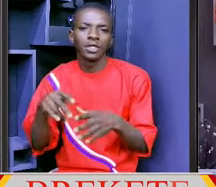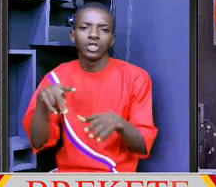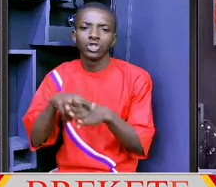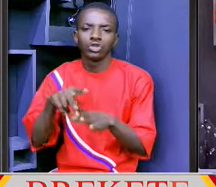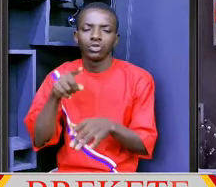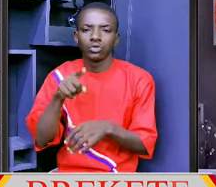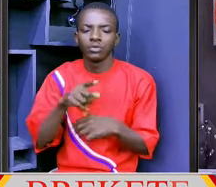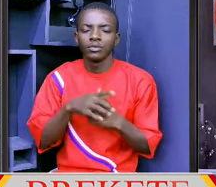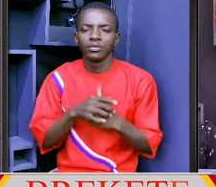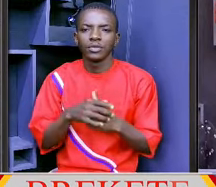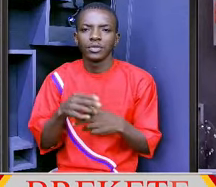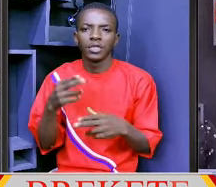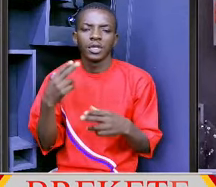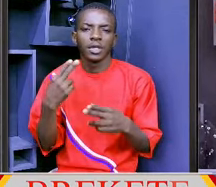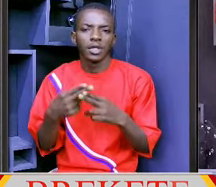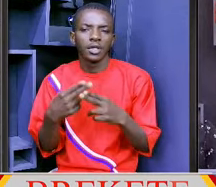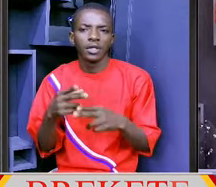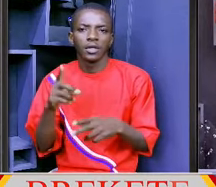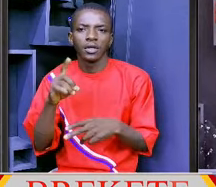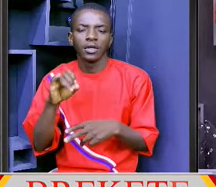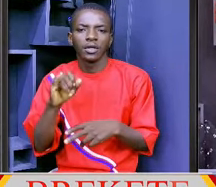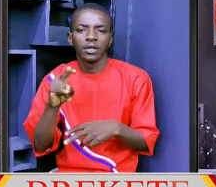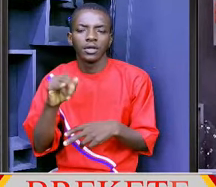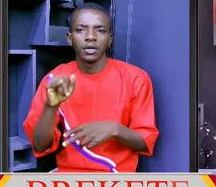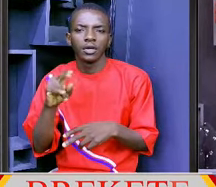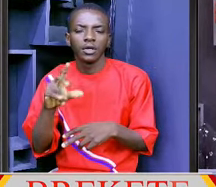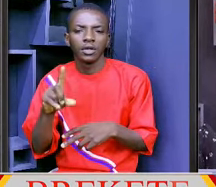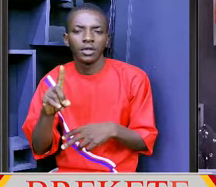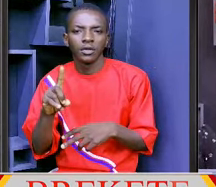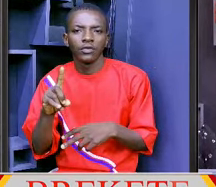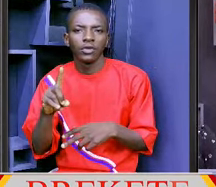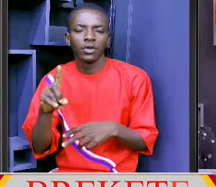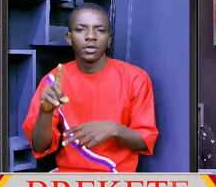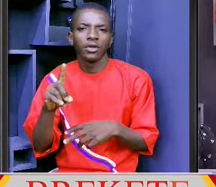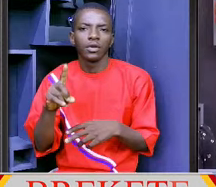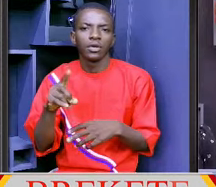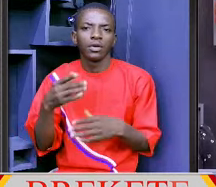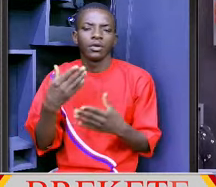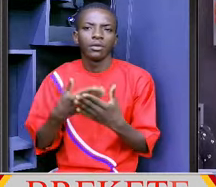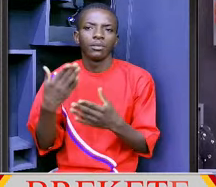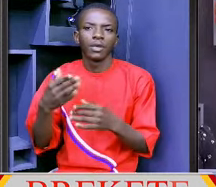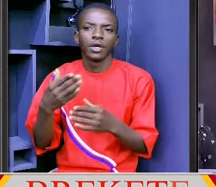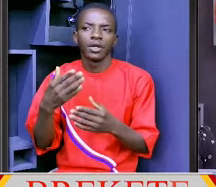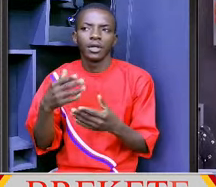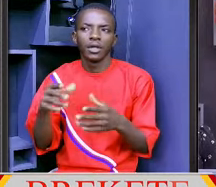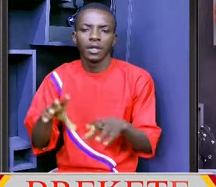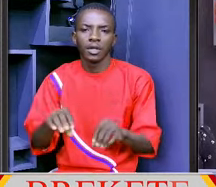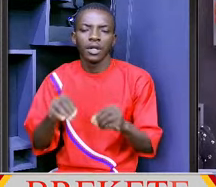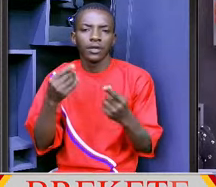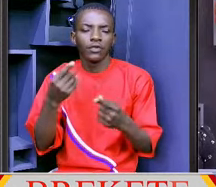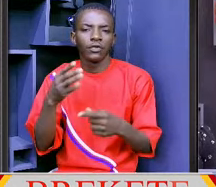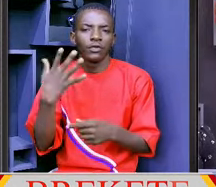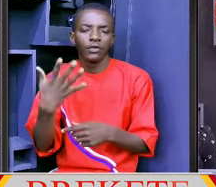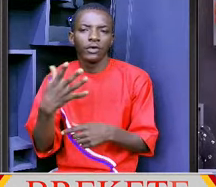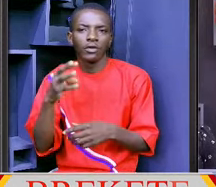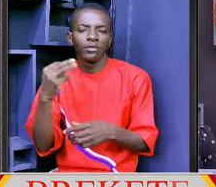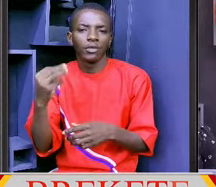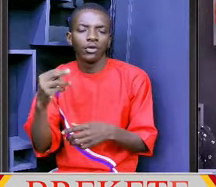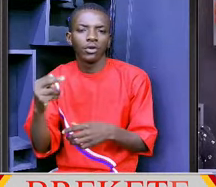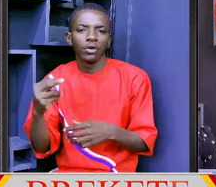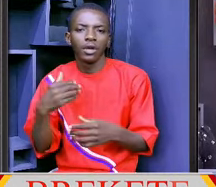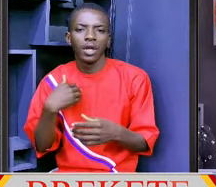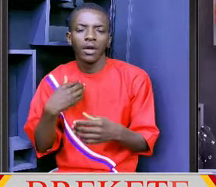you. His name now David Ojo Olawale, and I buy the land for $5 million for him, sir. He get